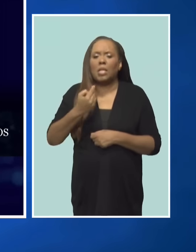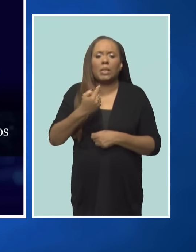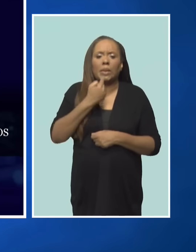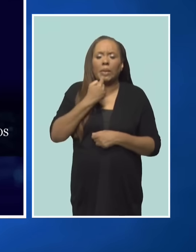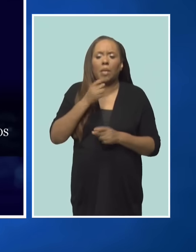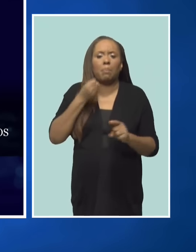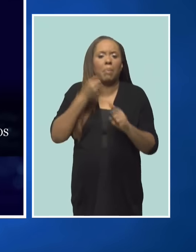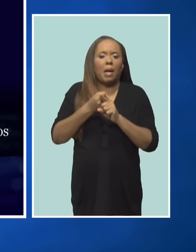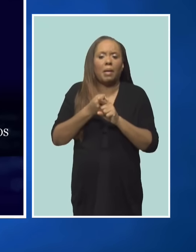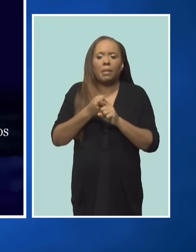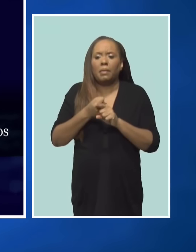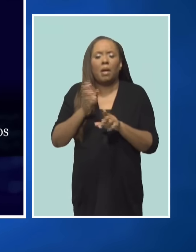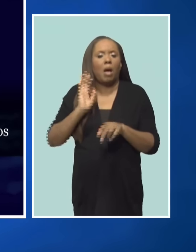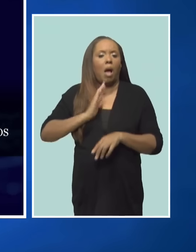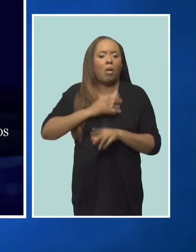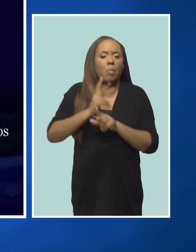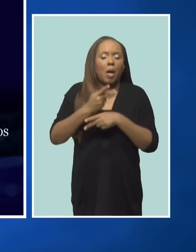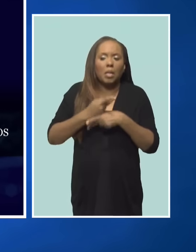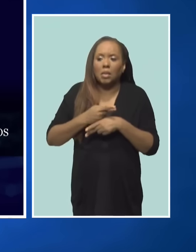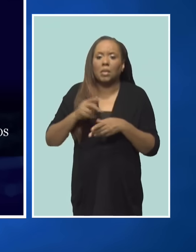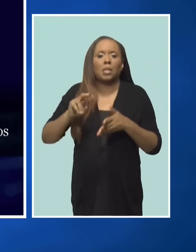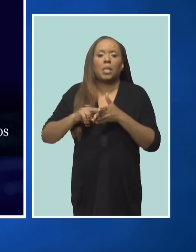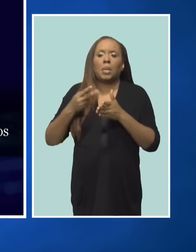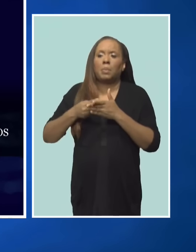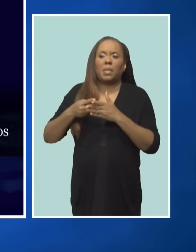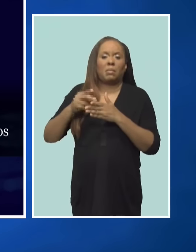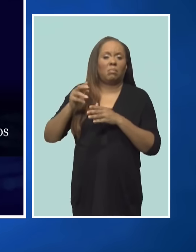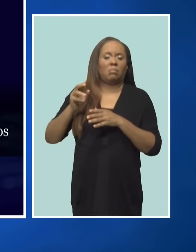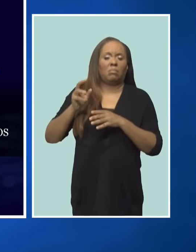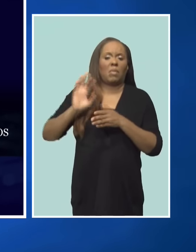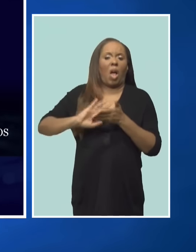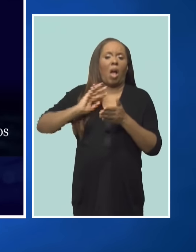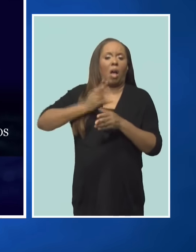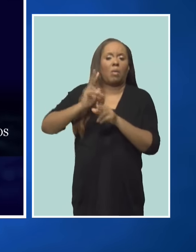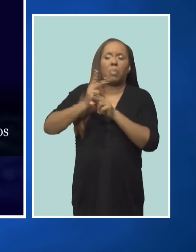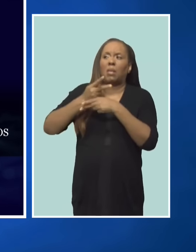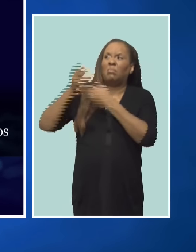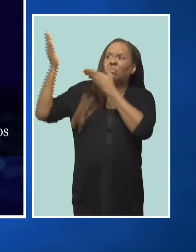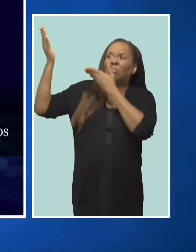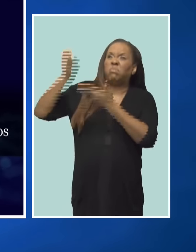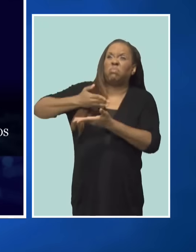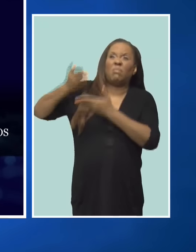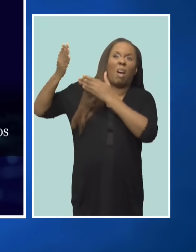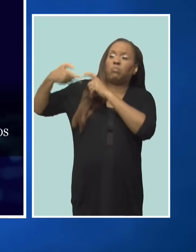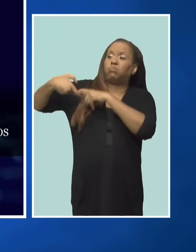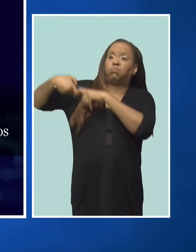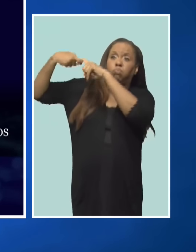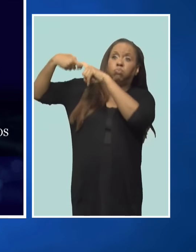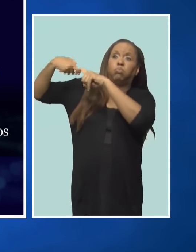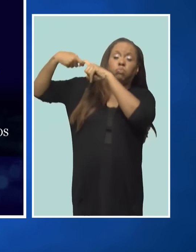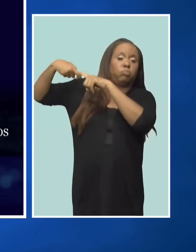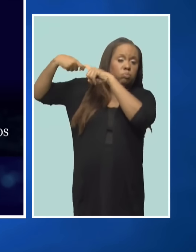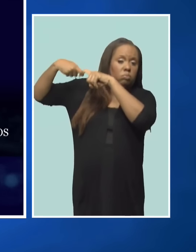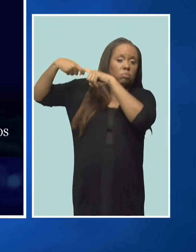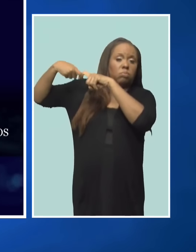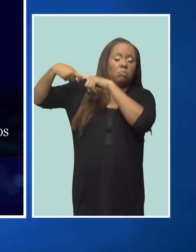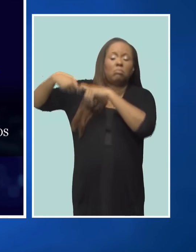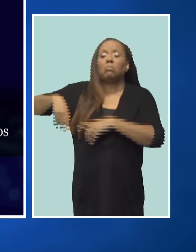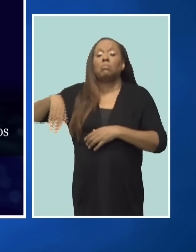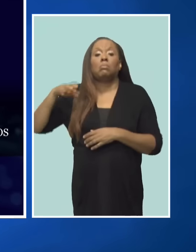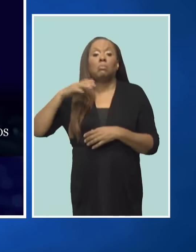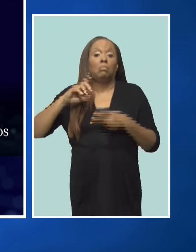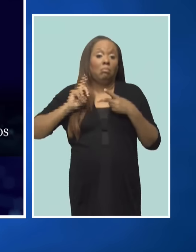will result in delays and shortages of goods being landed. In addition, there will be an